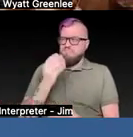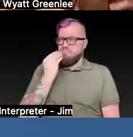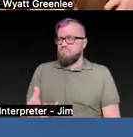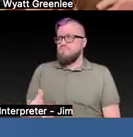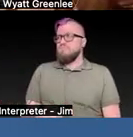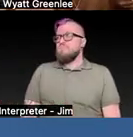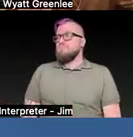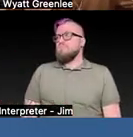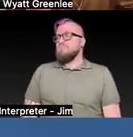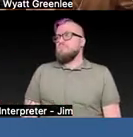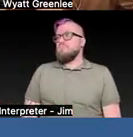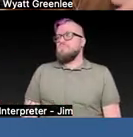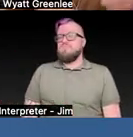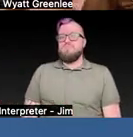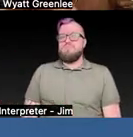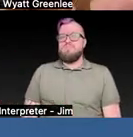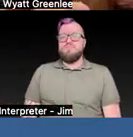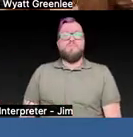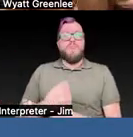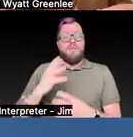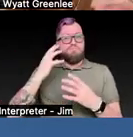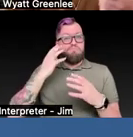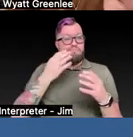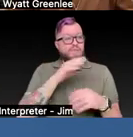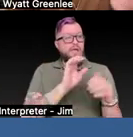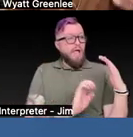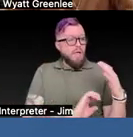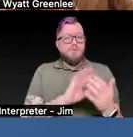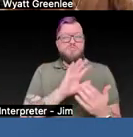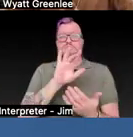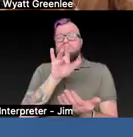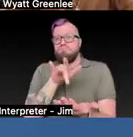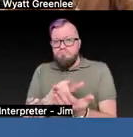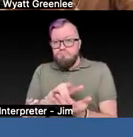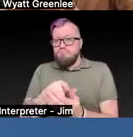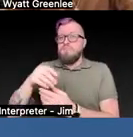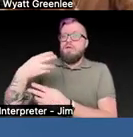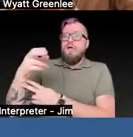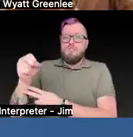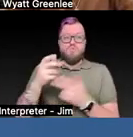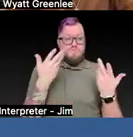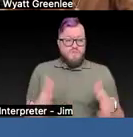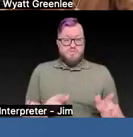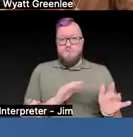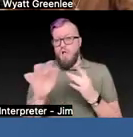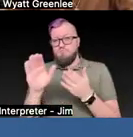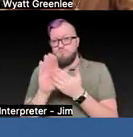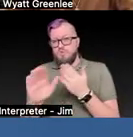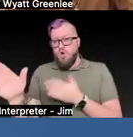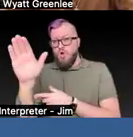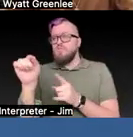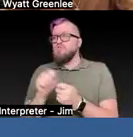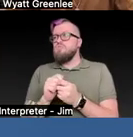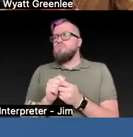Went through elementary school and junior high school, and then I went to college. And then, so this is